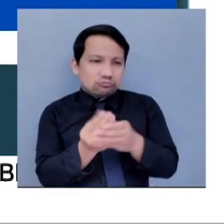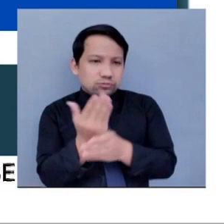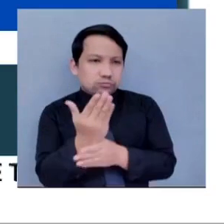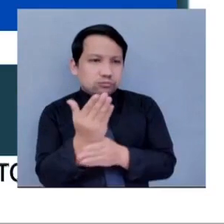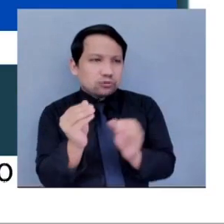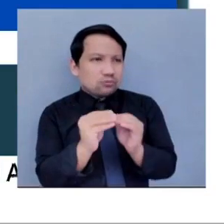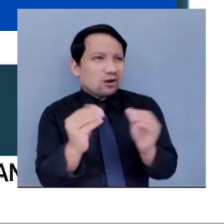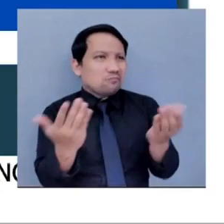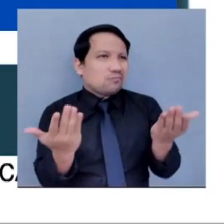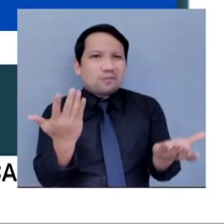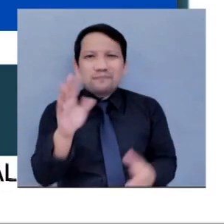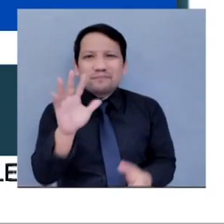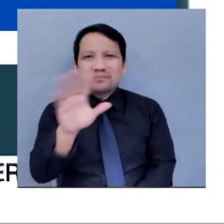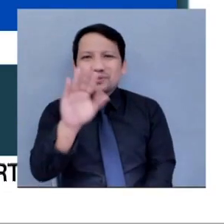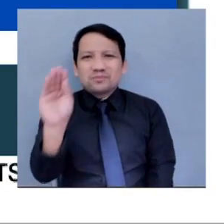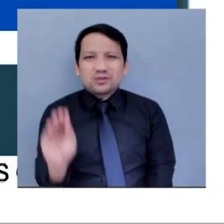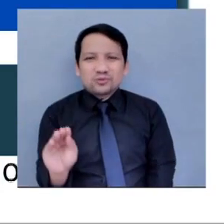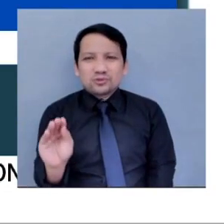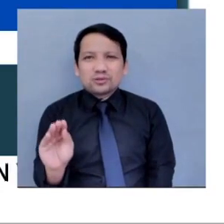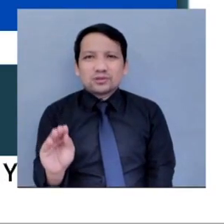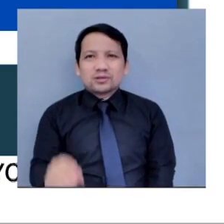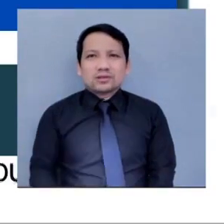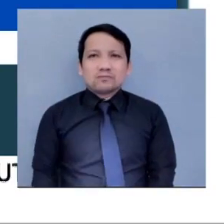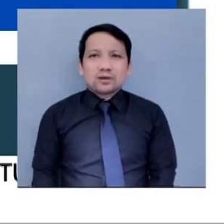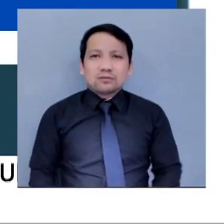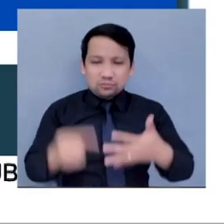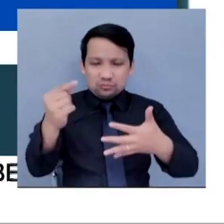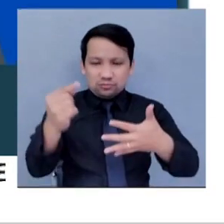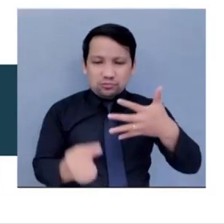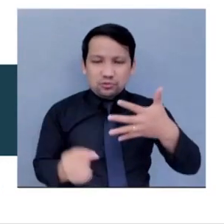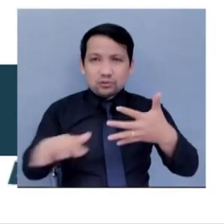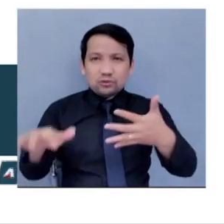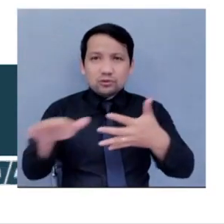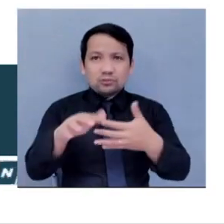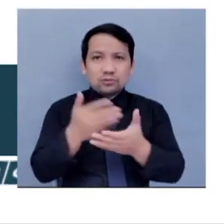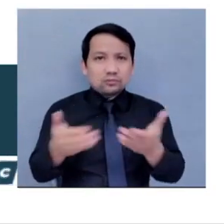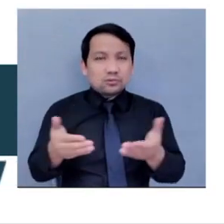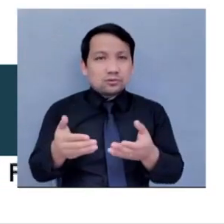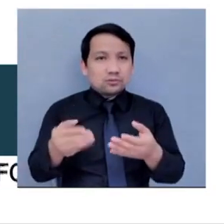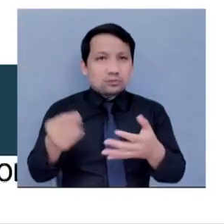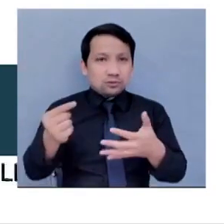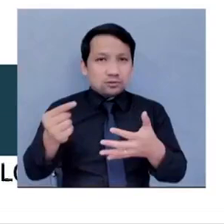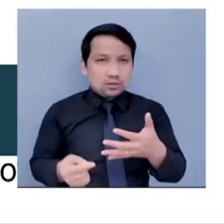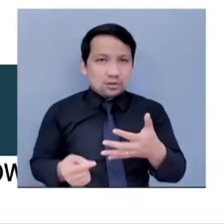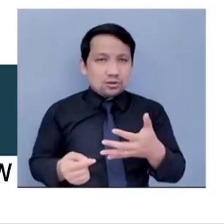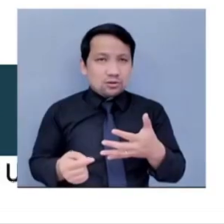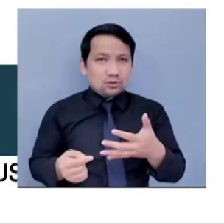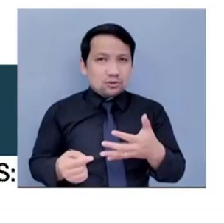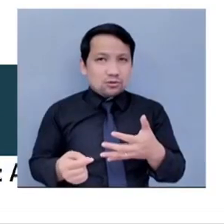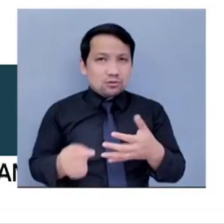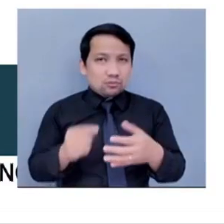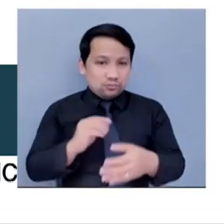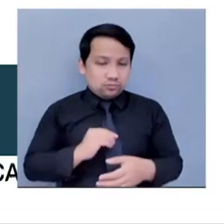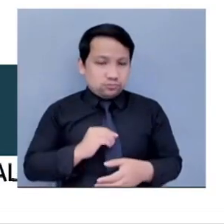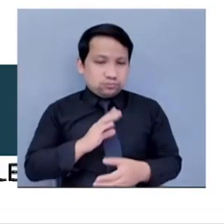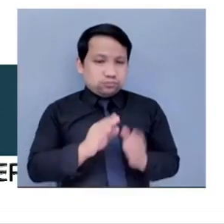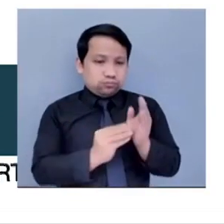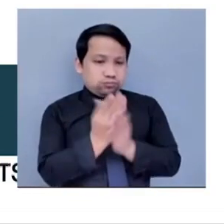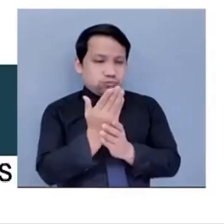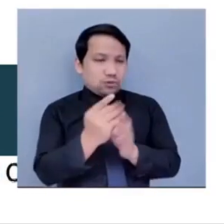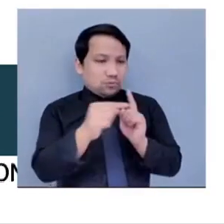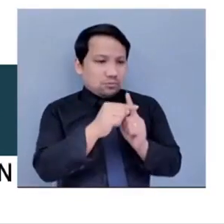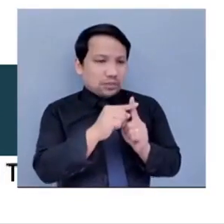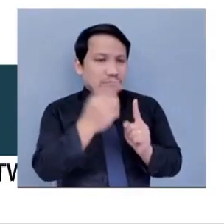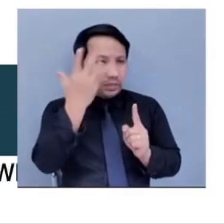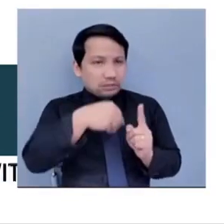$50 billion. And all of these things that you just mentioned really bolsters your optimism that